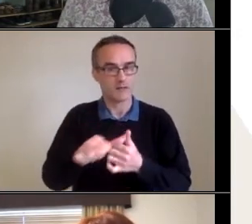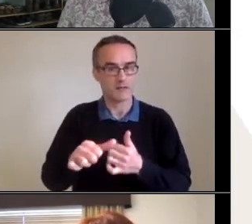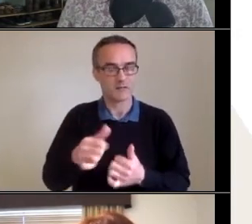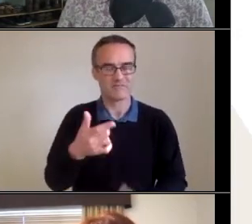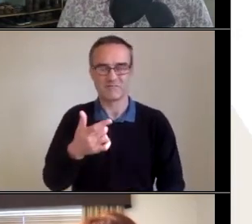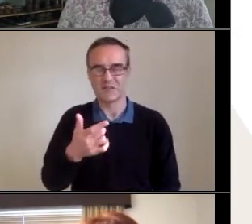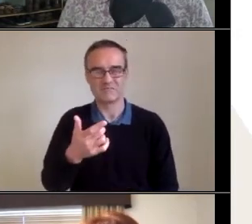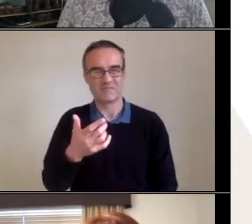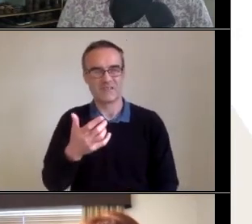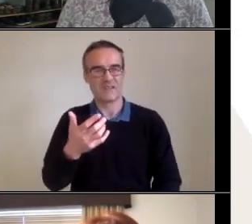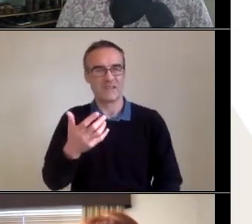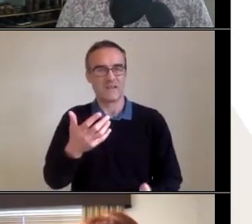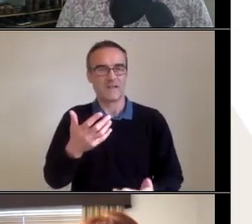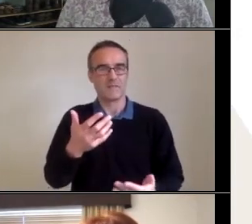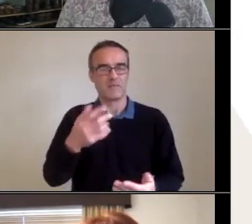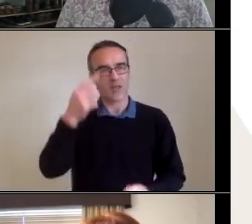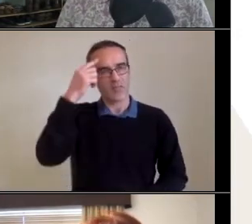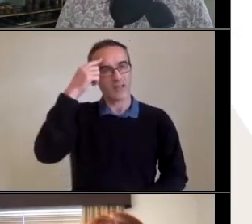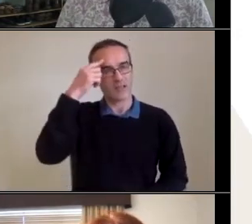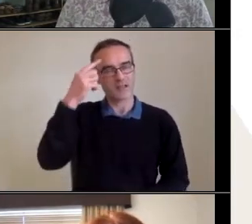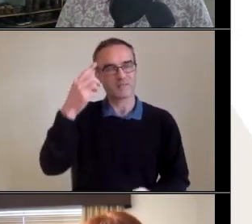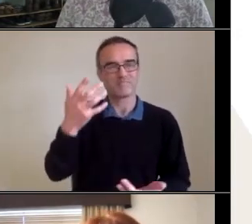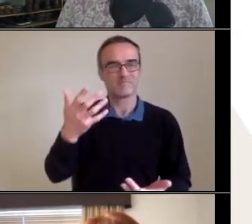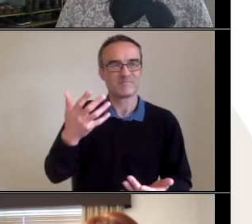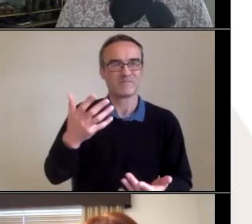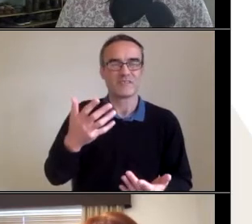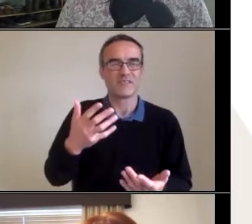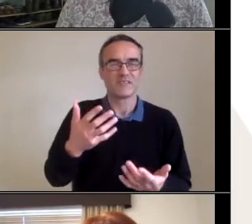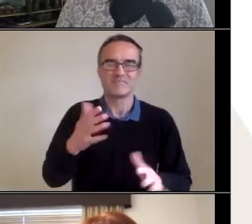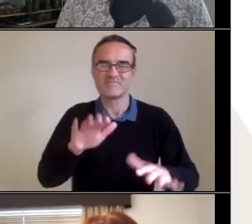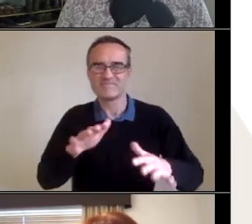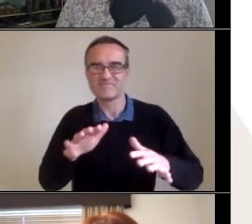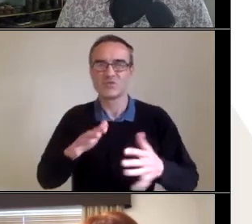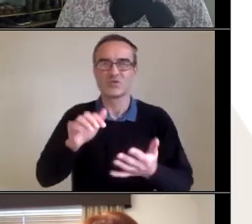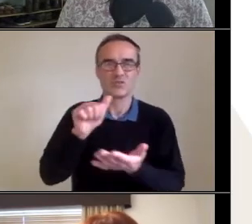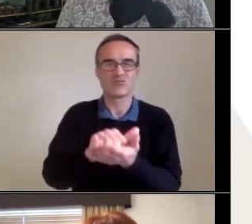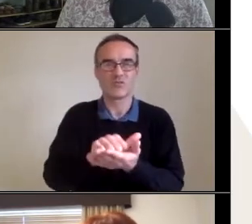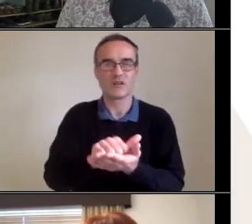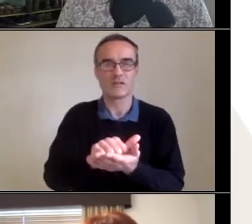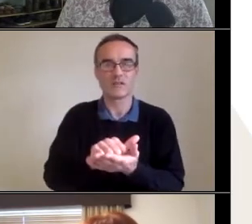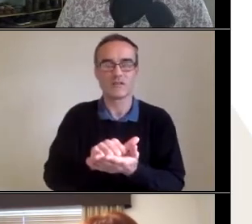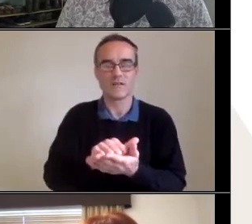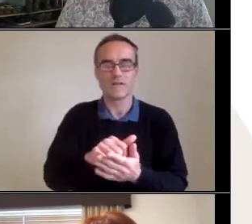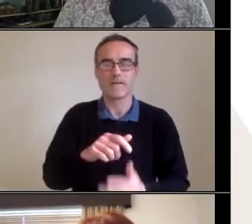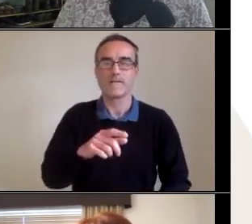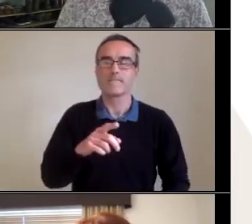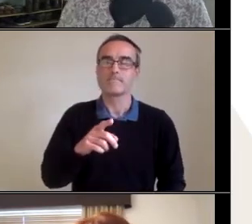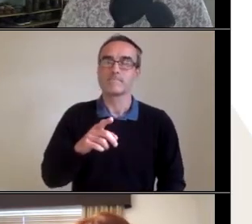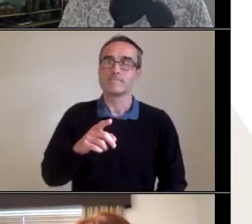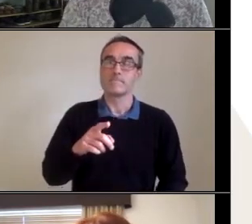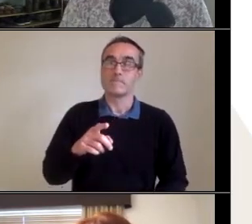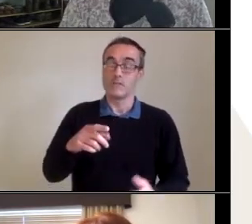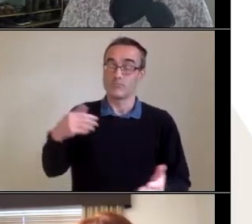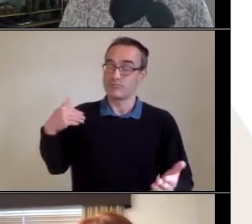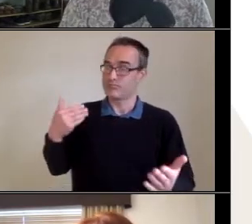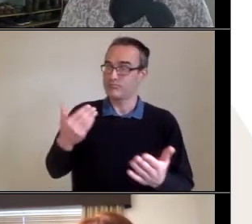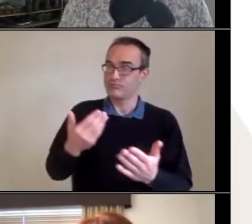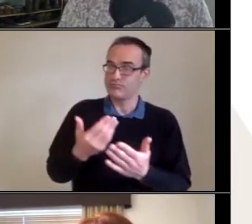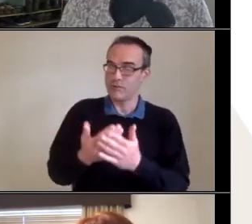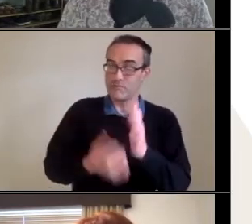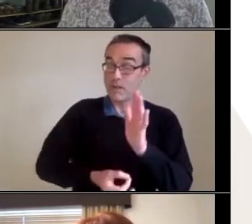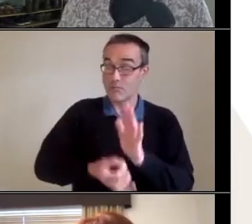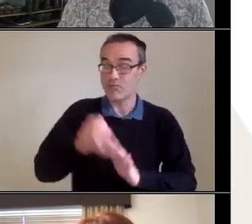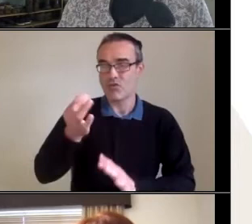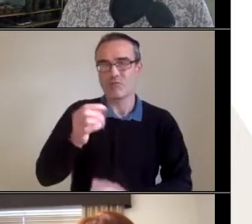enough. And I think, you know, the current state, or actually before the pandemic, it may be worse now, but models showed that in order